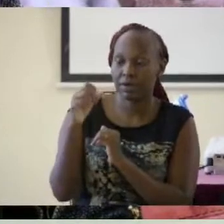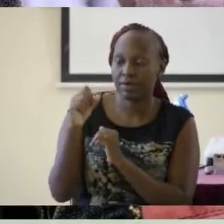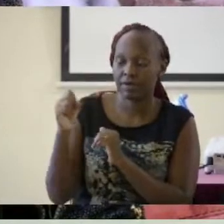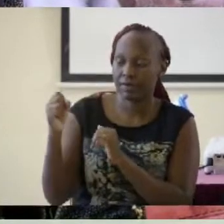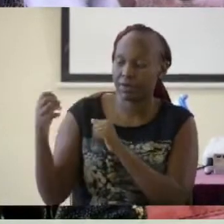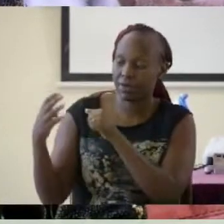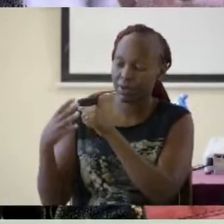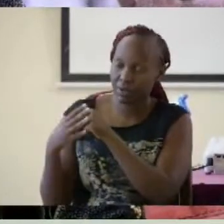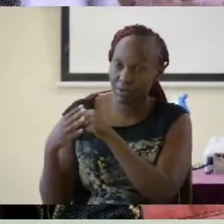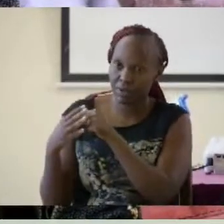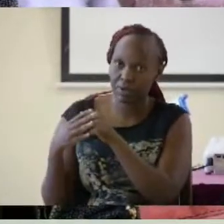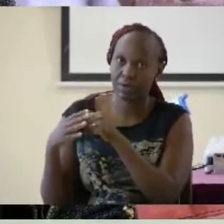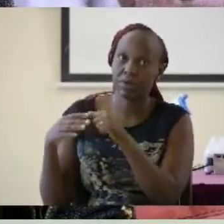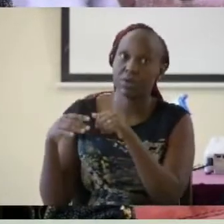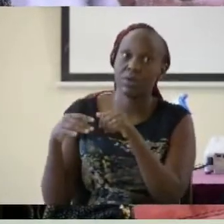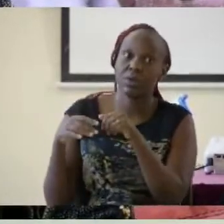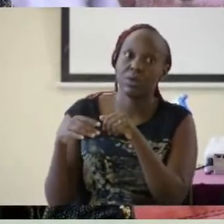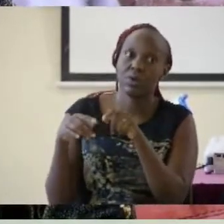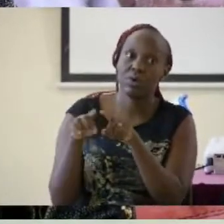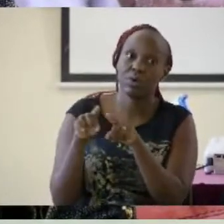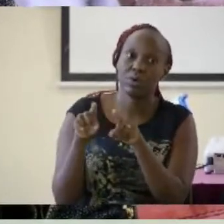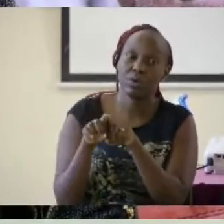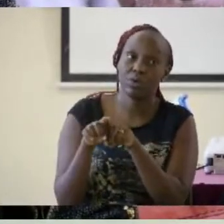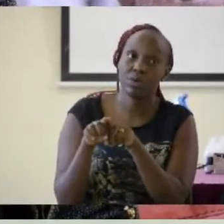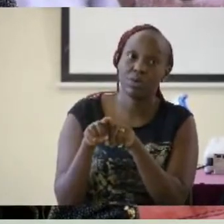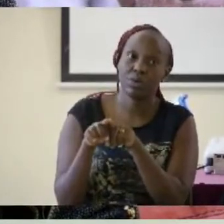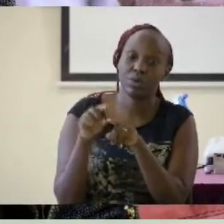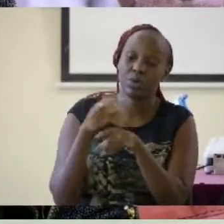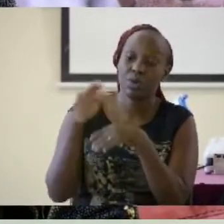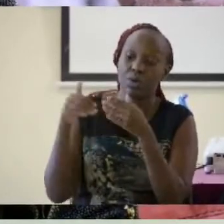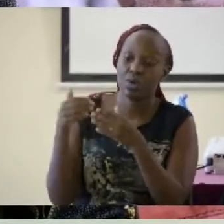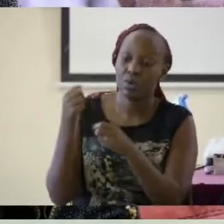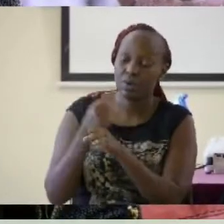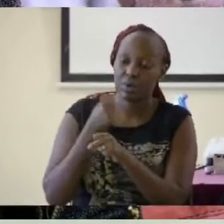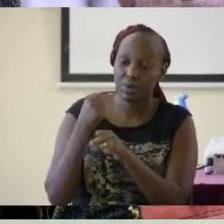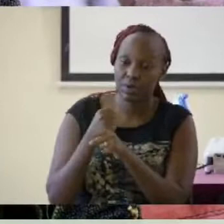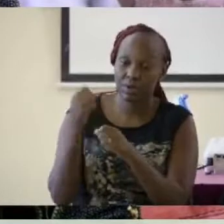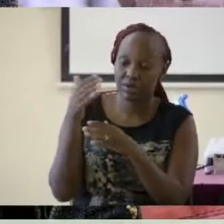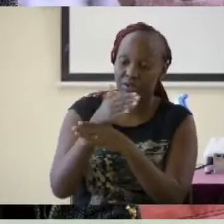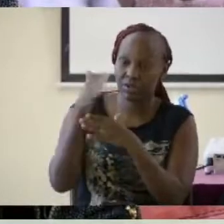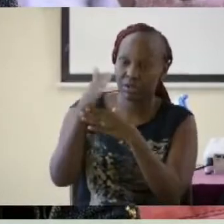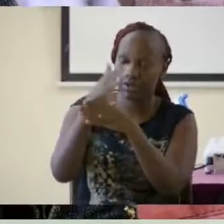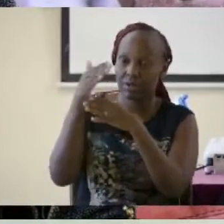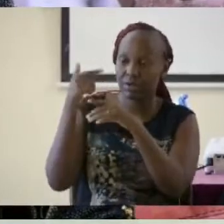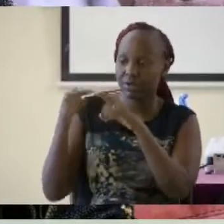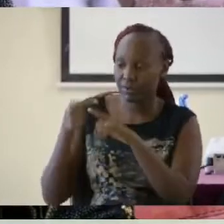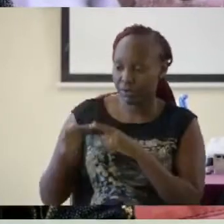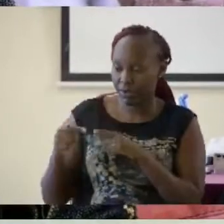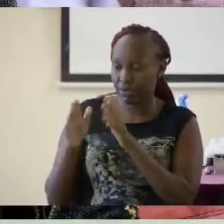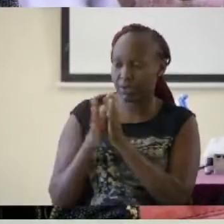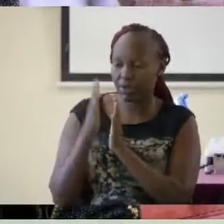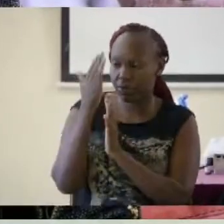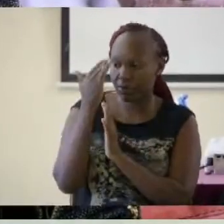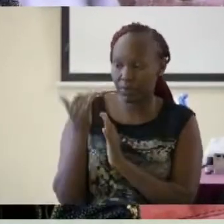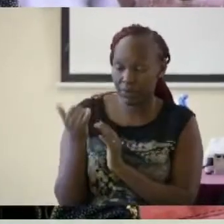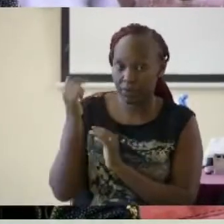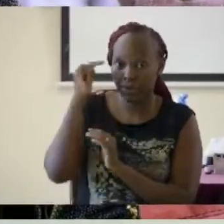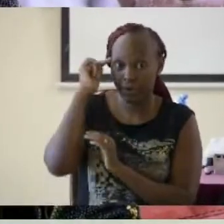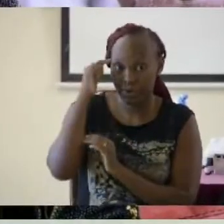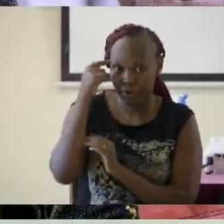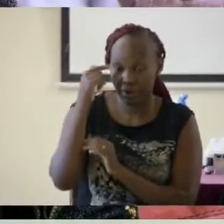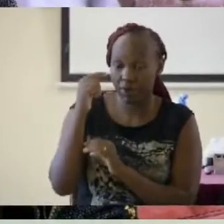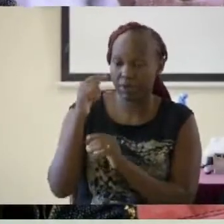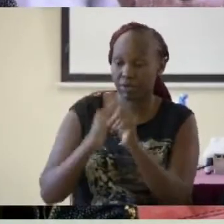159. And therefore, all we are doing is sharing our experiences and why we think